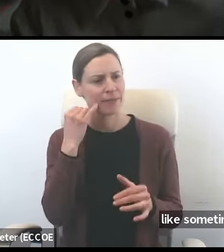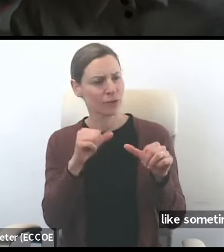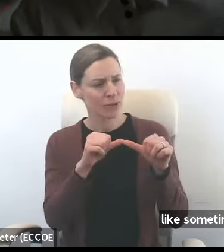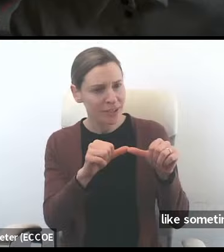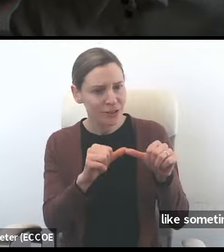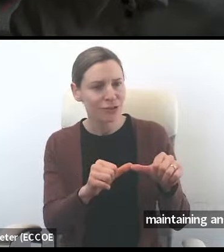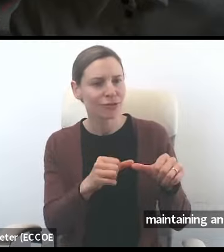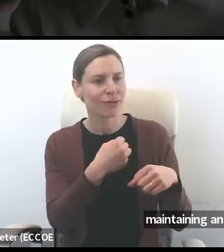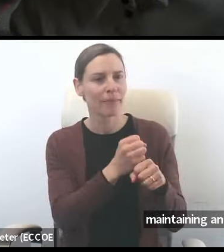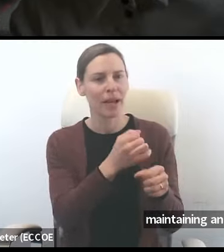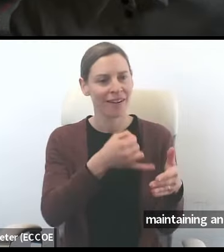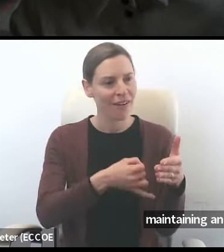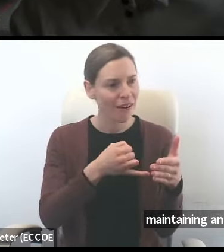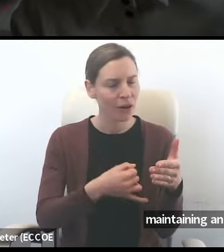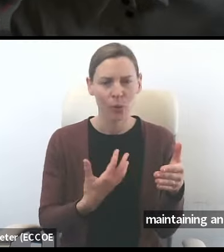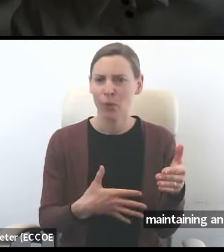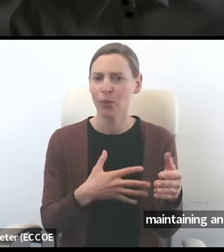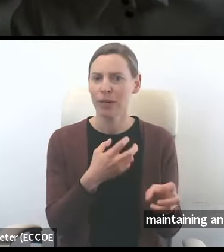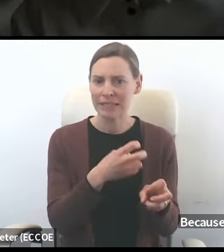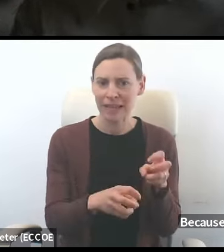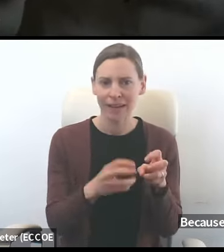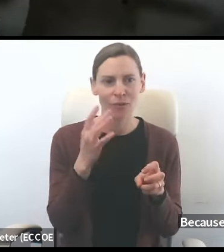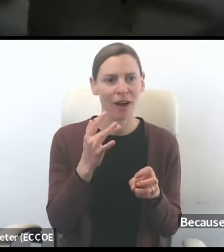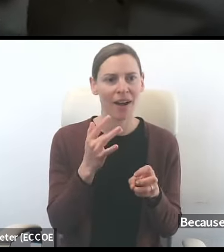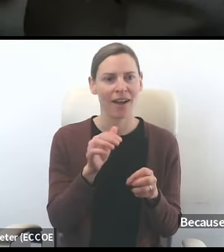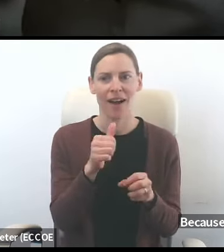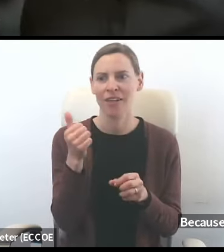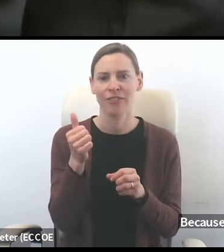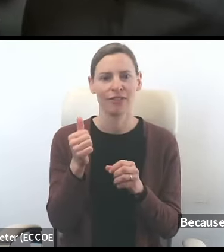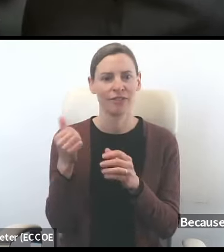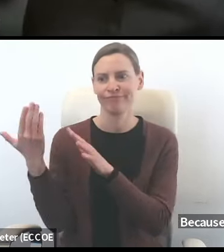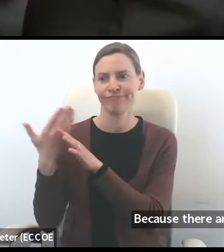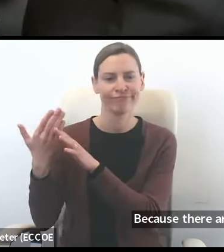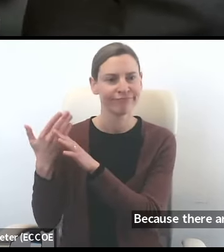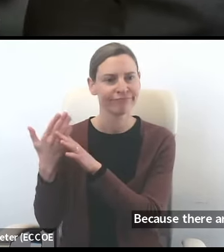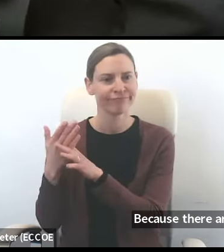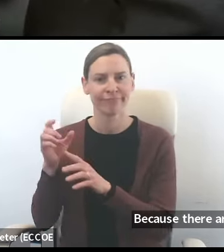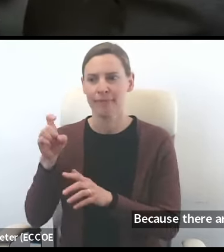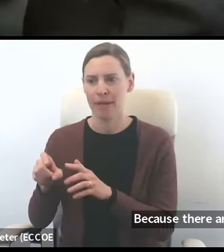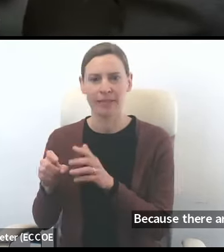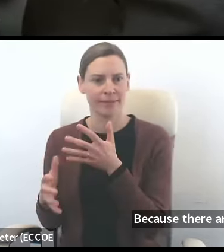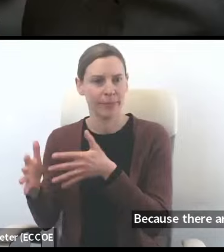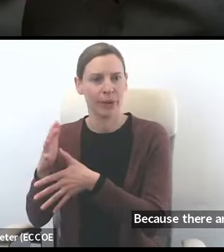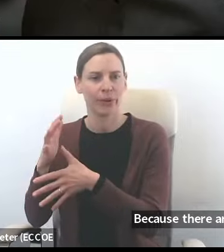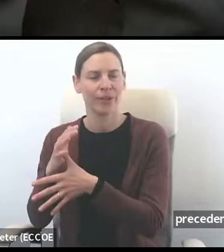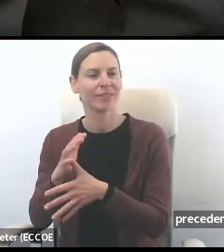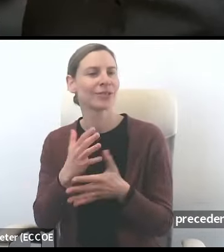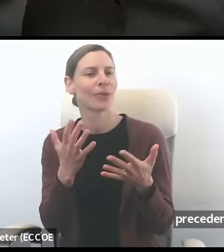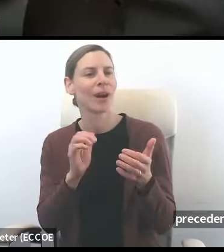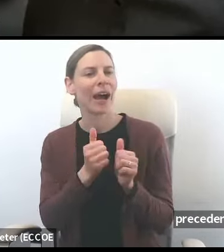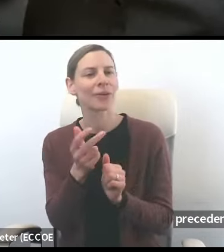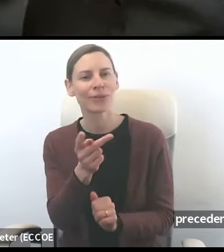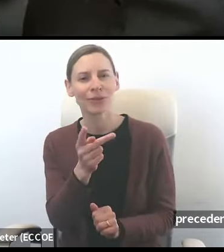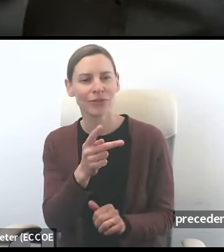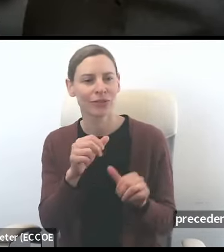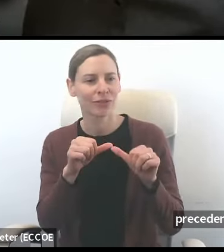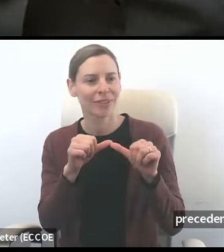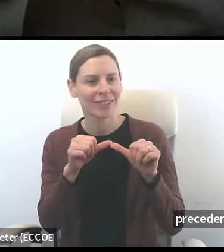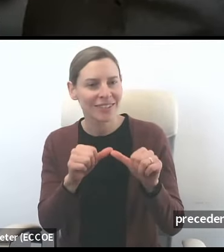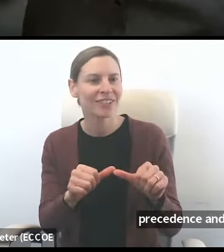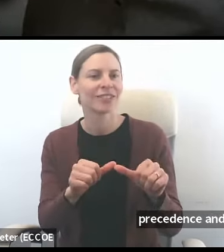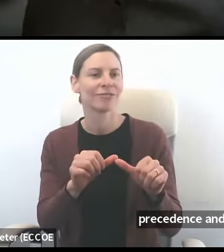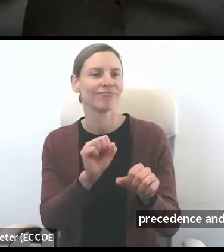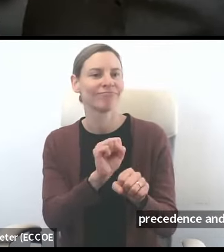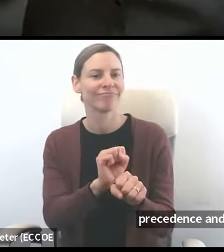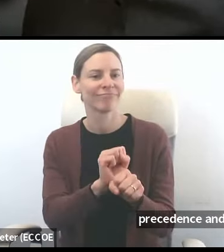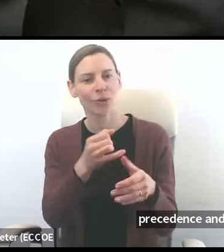demands that sometimes take precedence. And I'm just wondering how you maintain practices. It's a very broad question. Thank